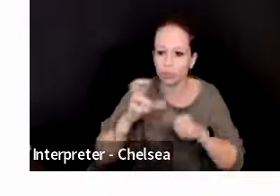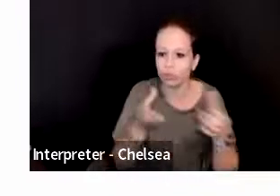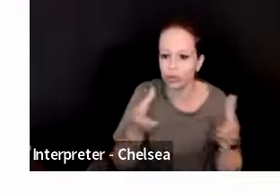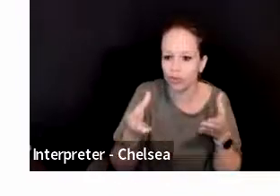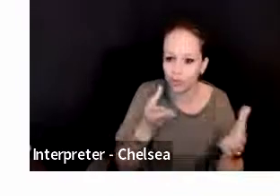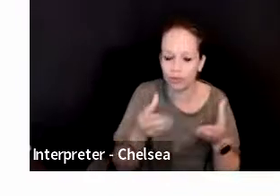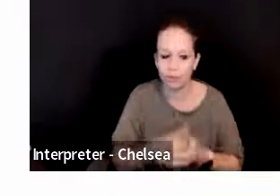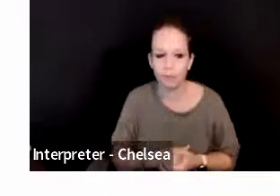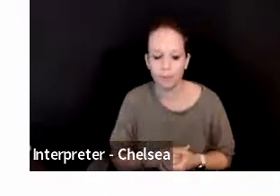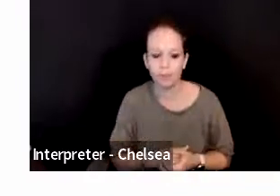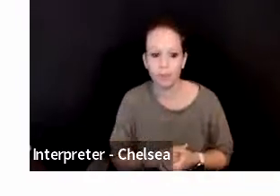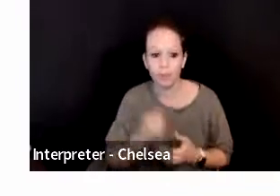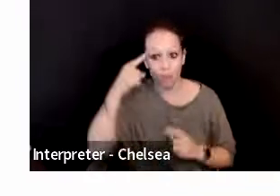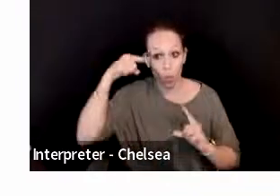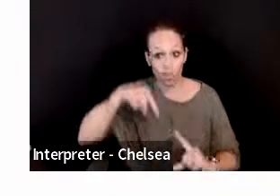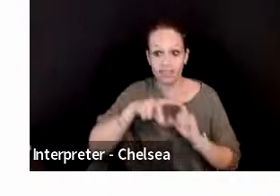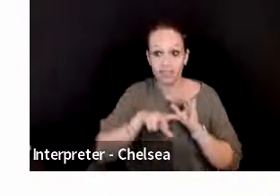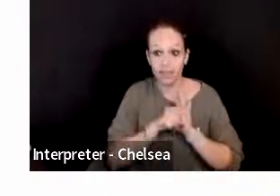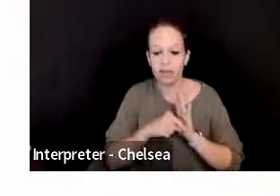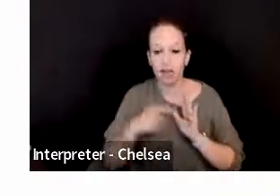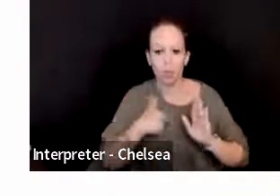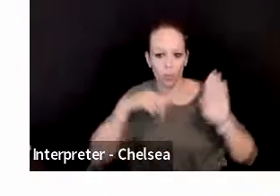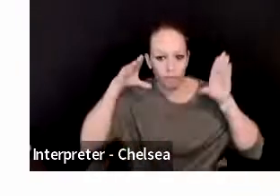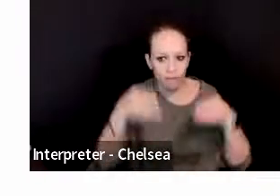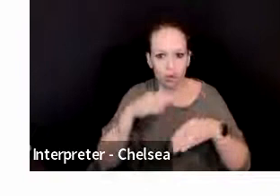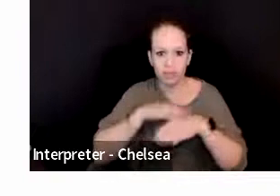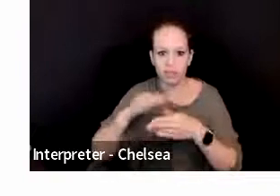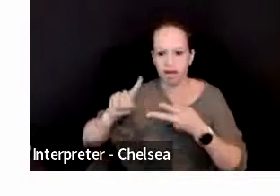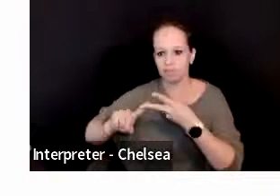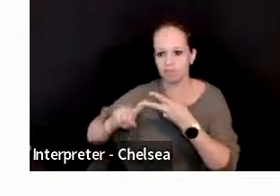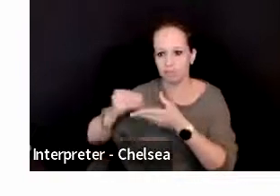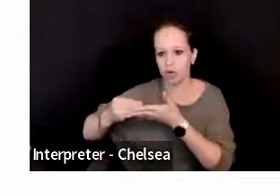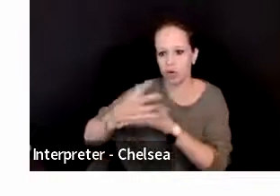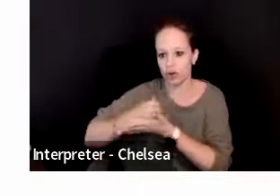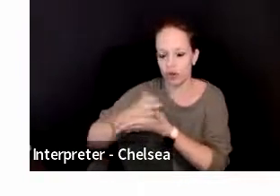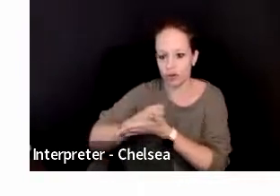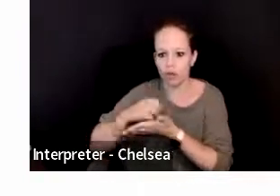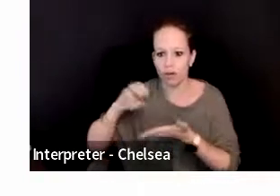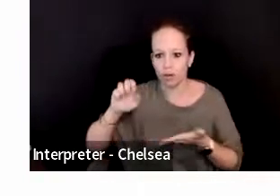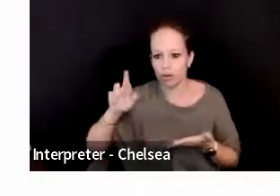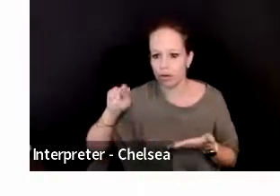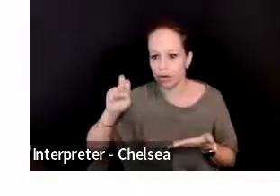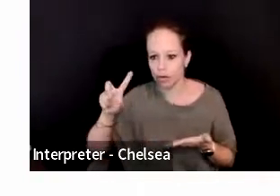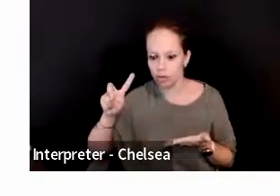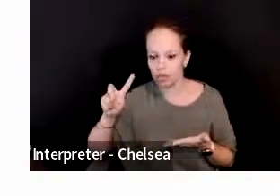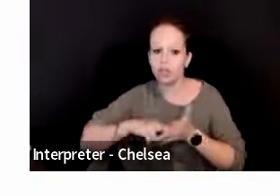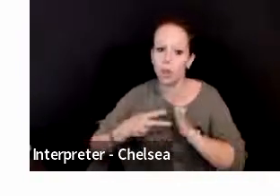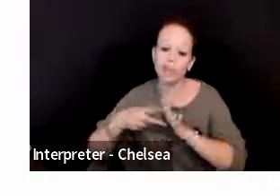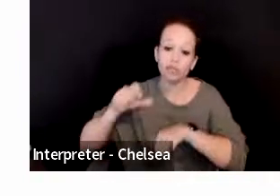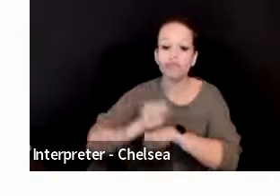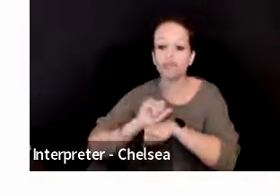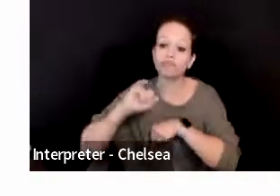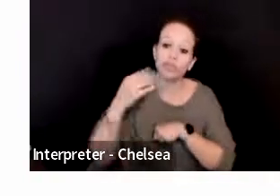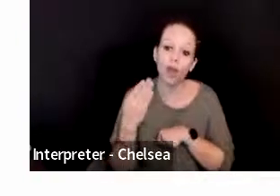For purposes of this video, we are focusing on earned income, which is money you would be paid from a job or if you